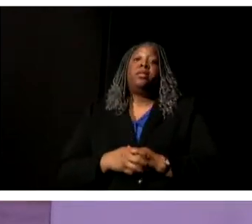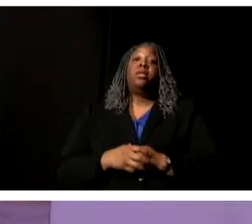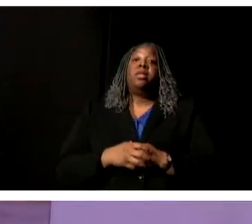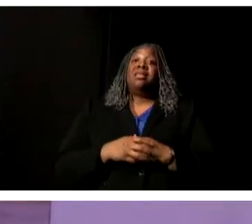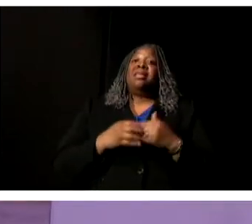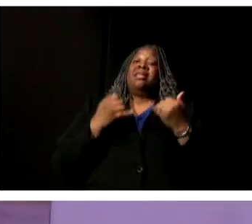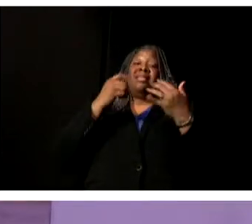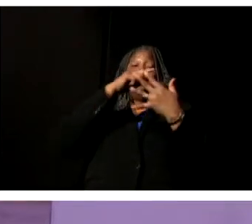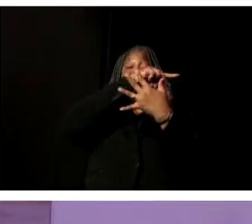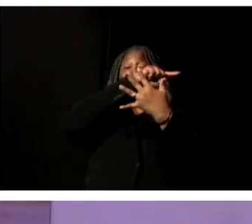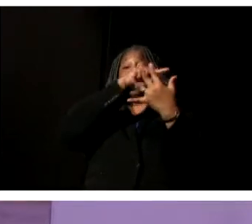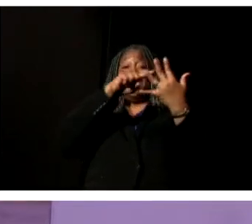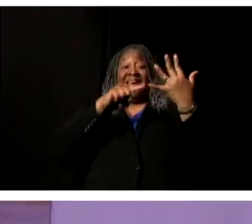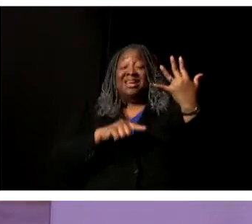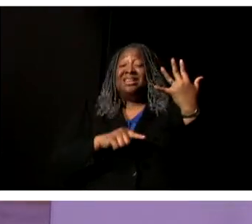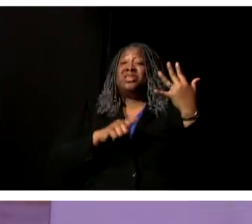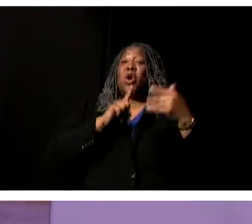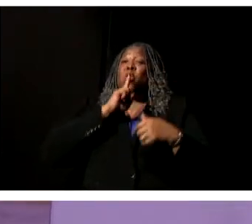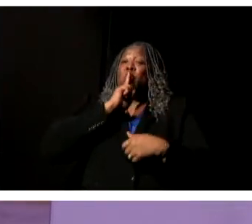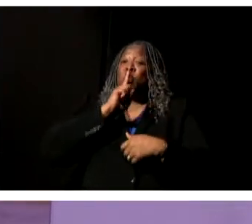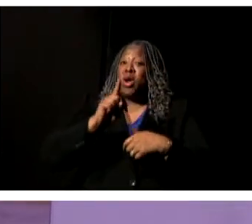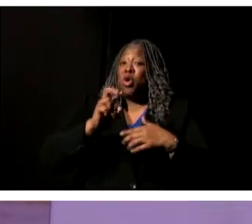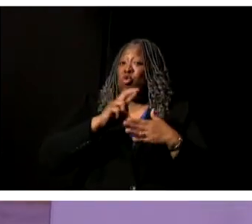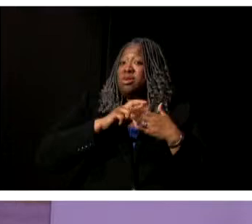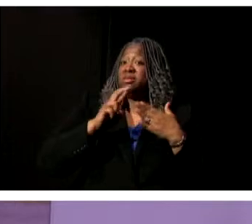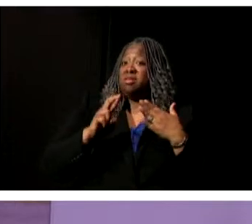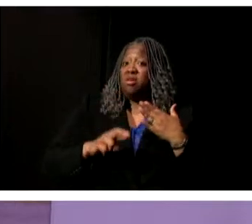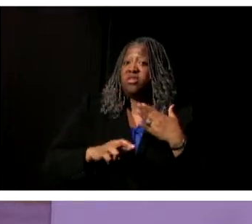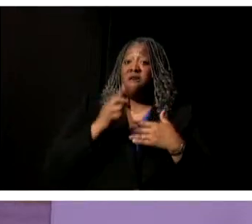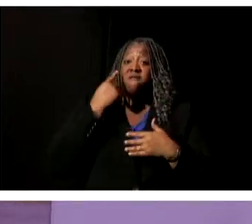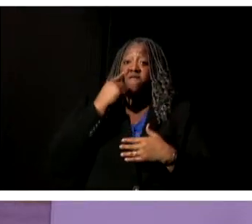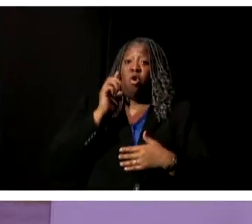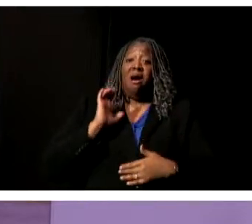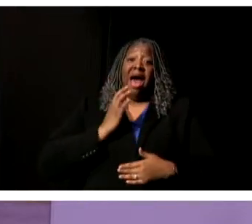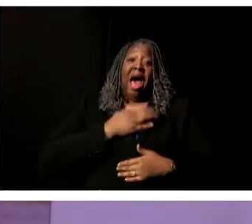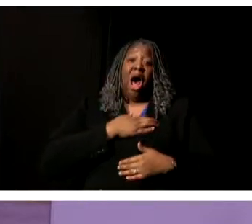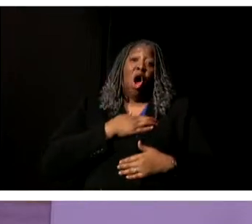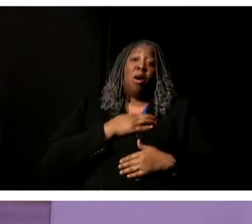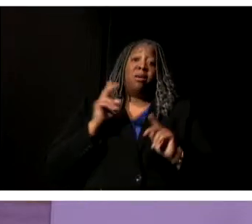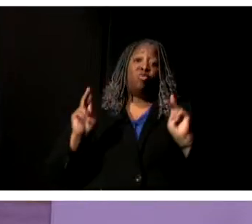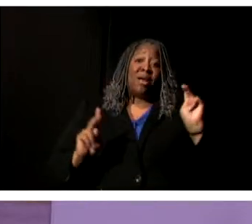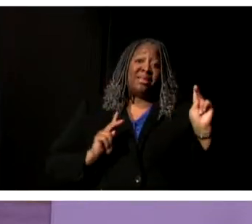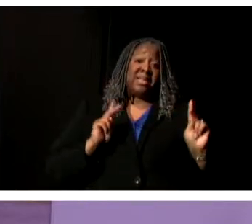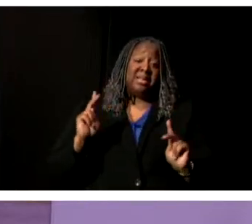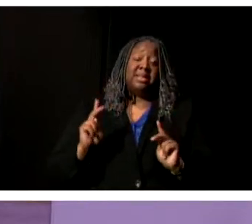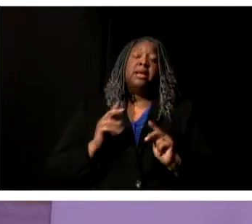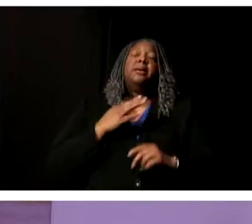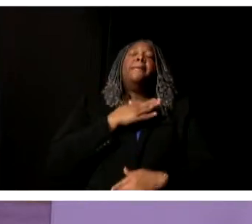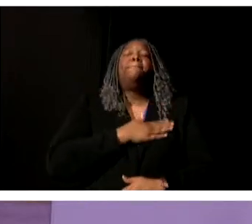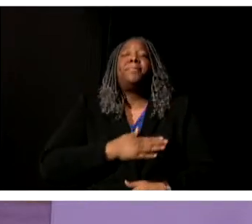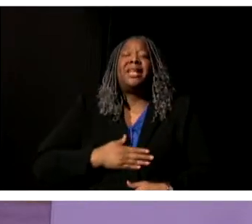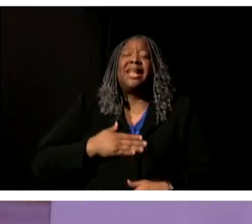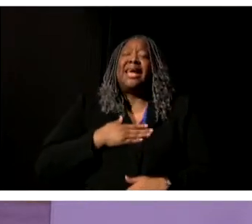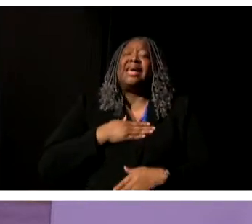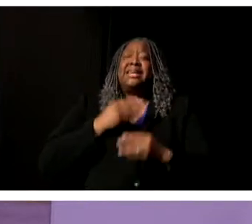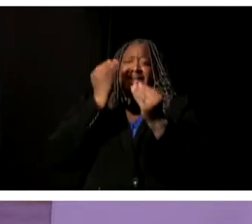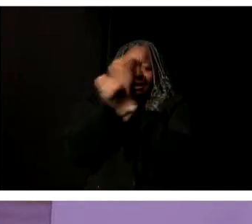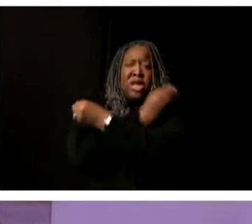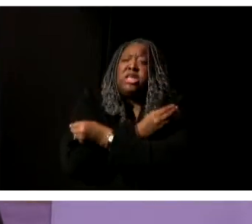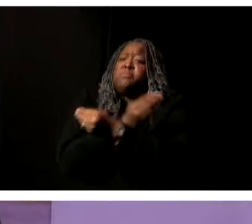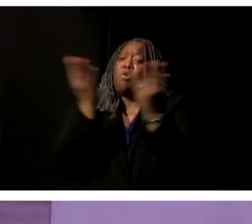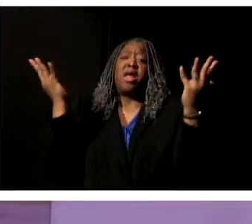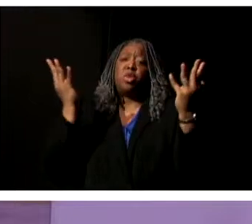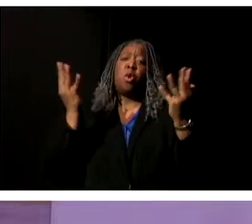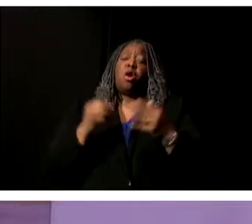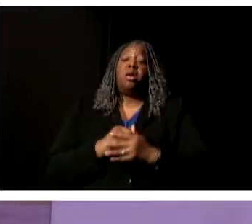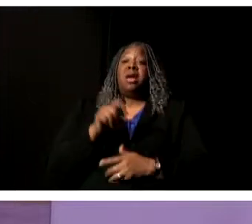These are real results for our residents. Please spread this word.